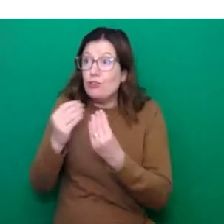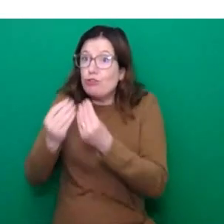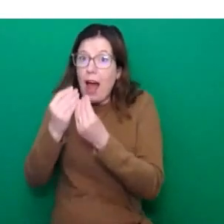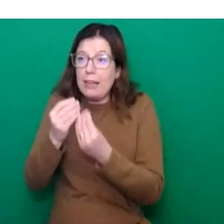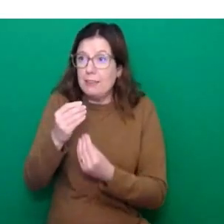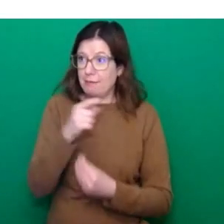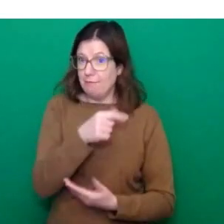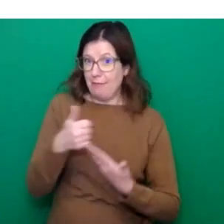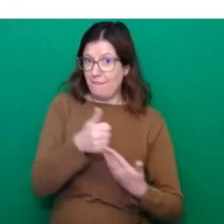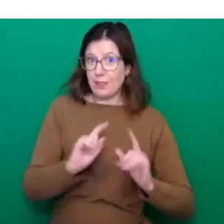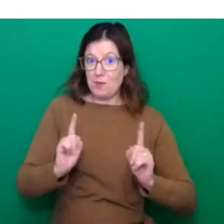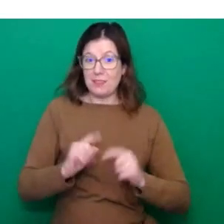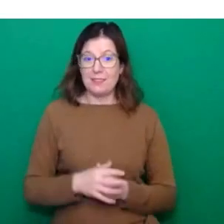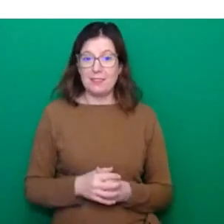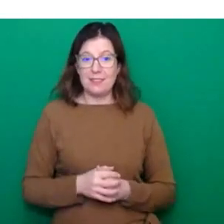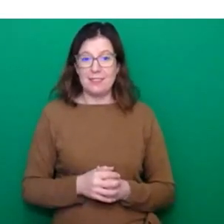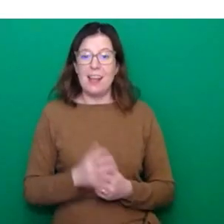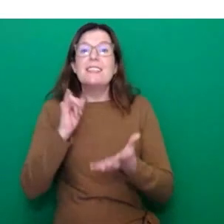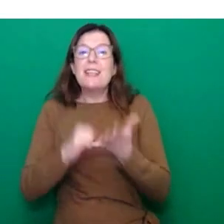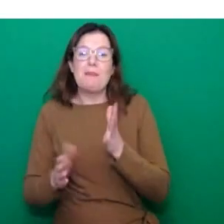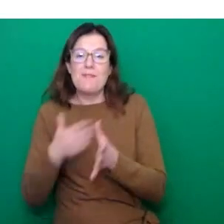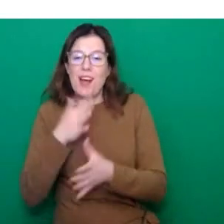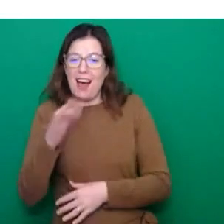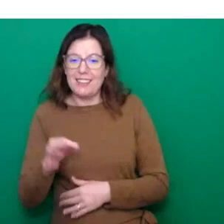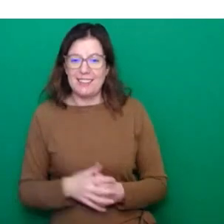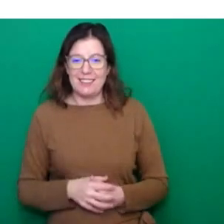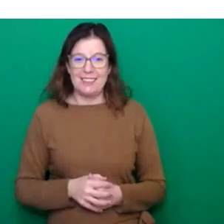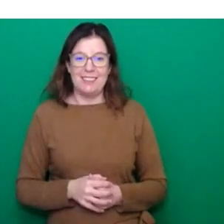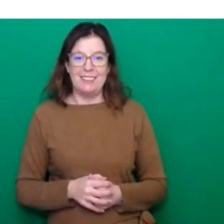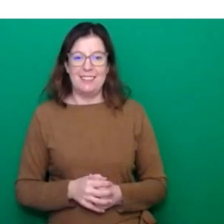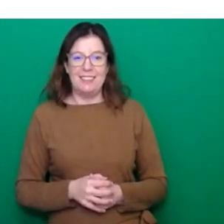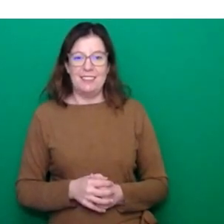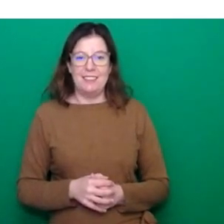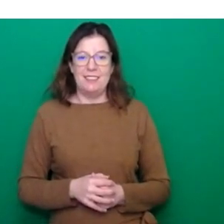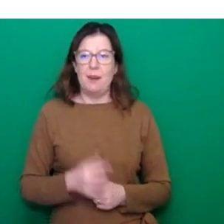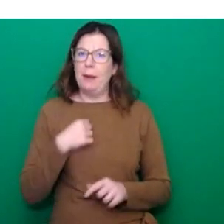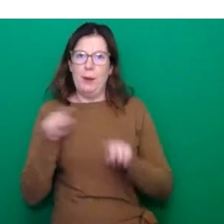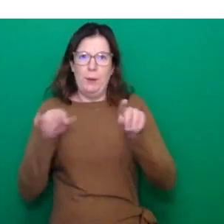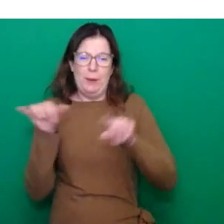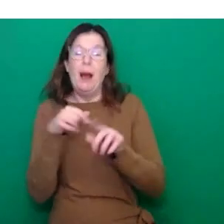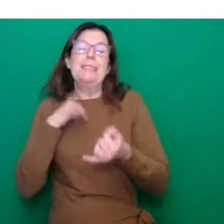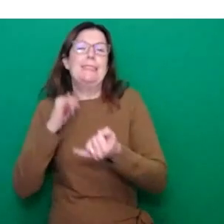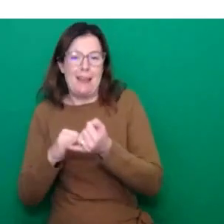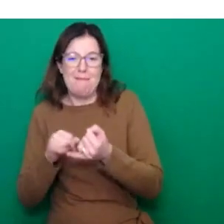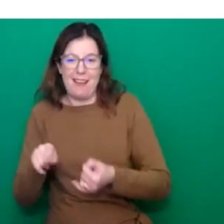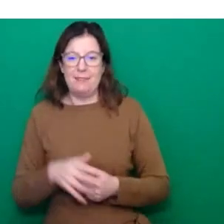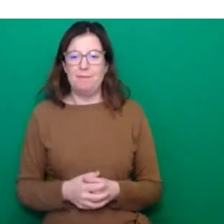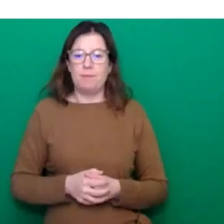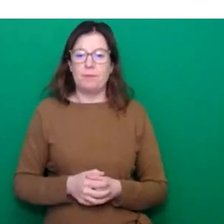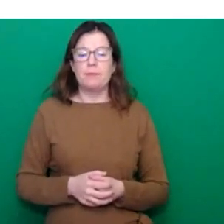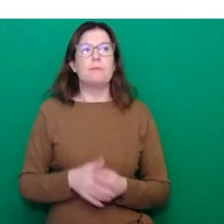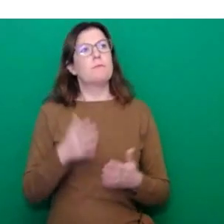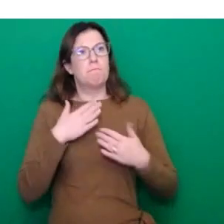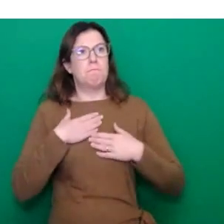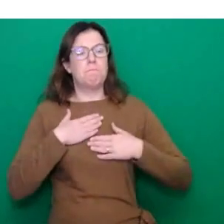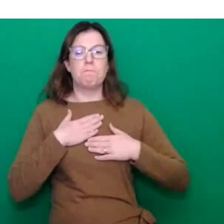this? Shall I come to Saba first? Sorry to make it, otherwise it's not clear where we're going. No, I would definitely, like